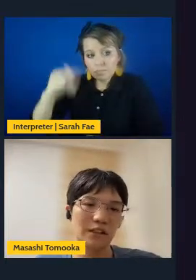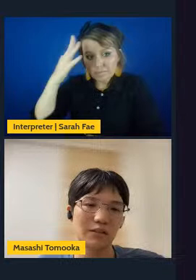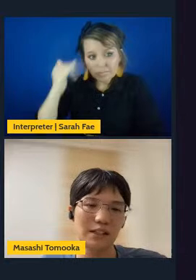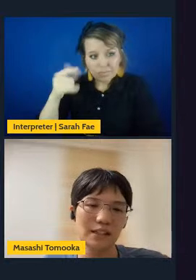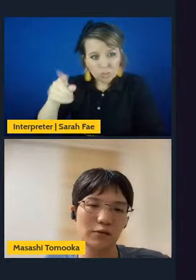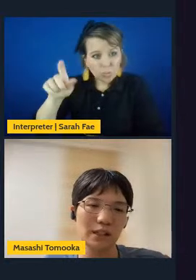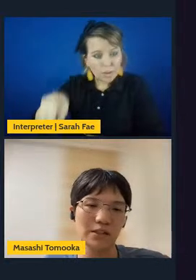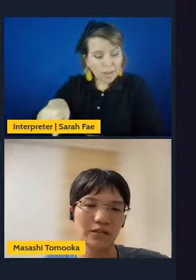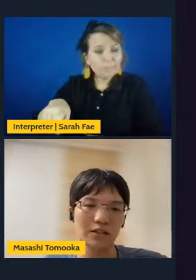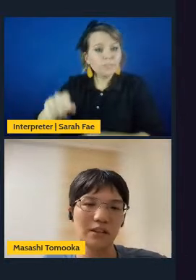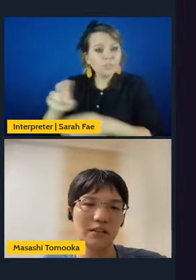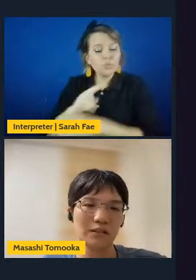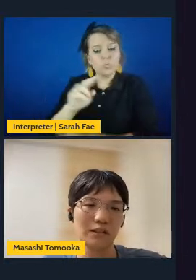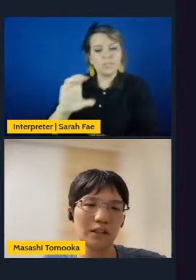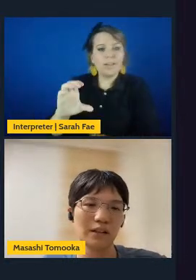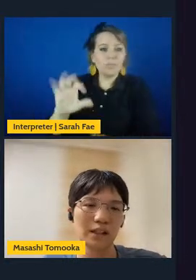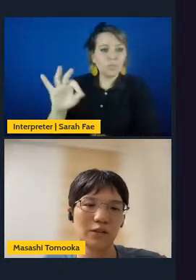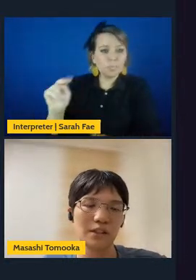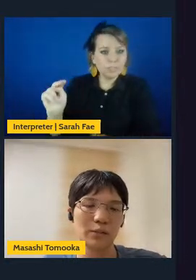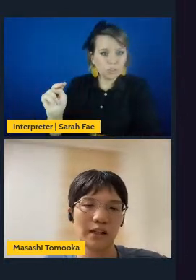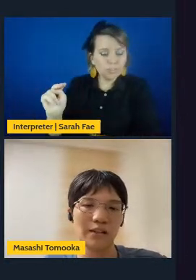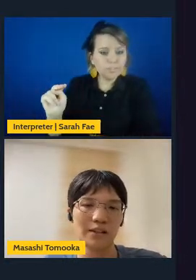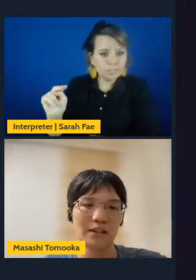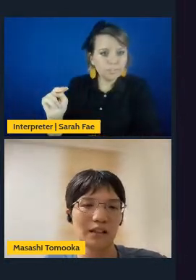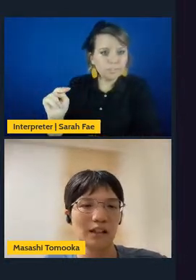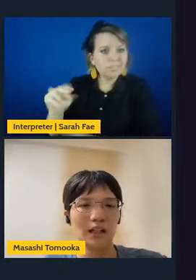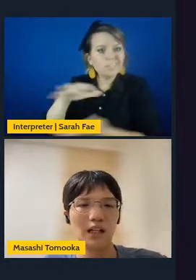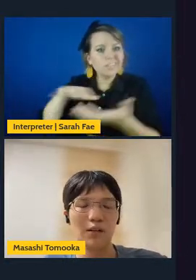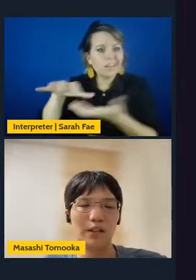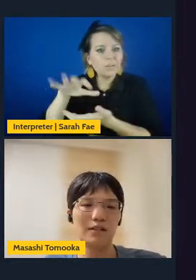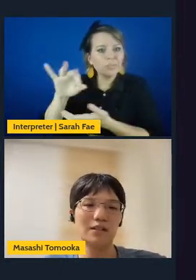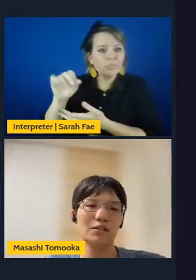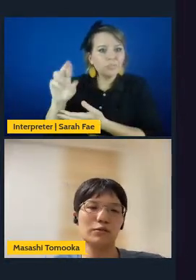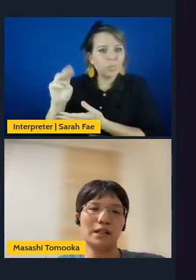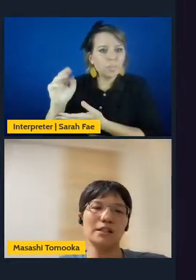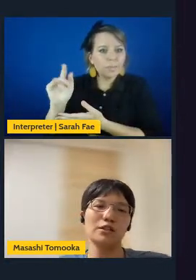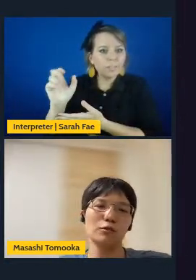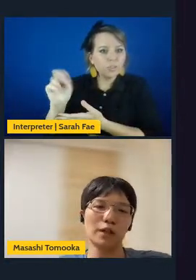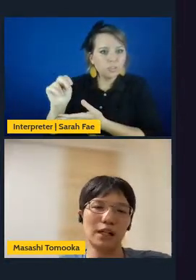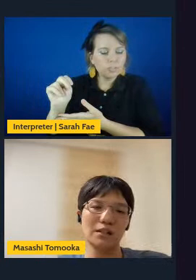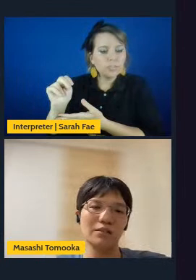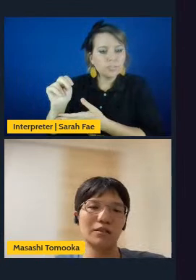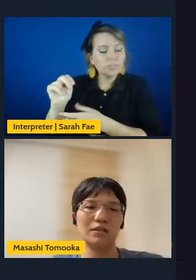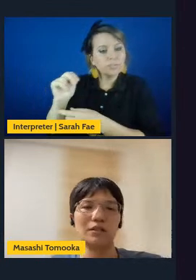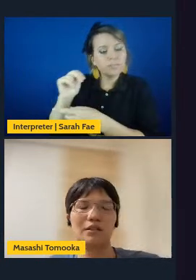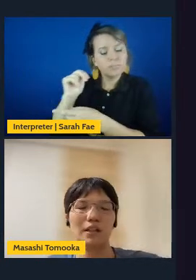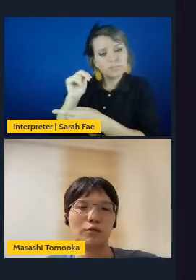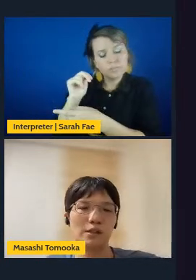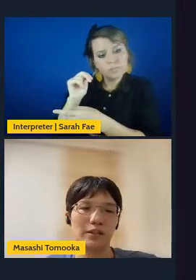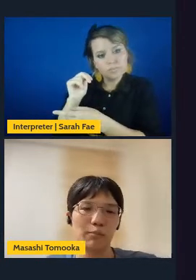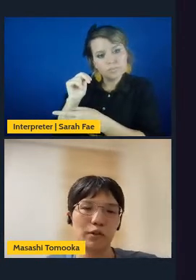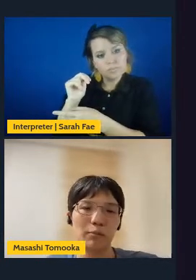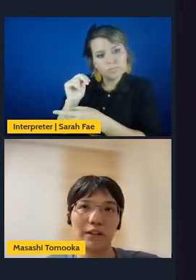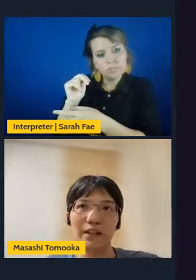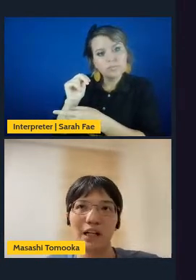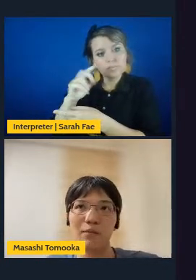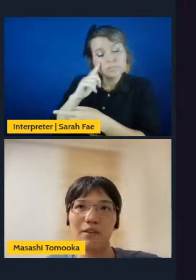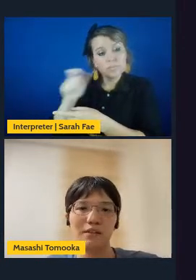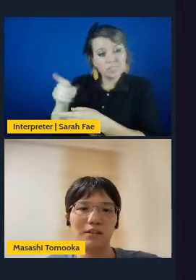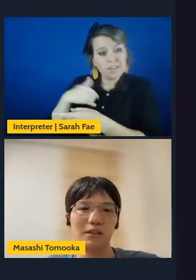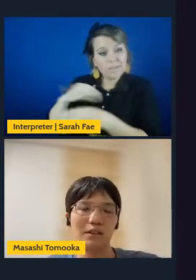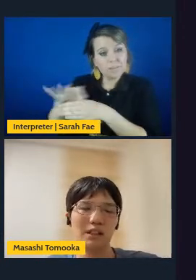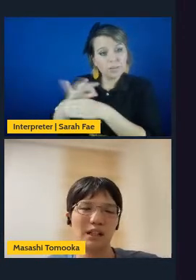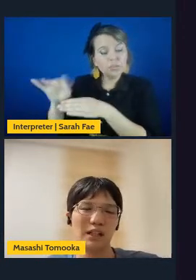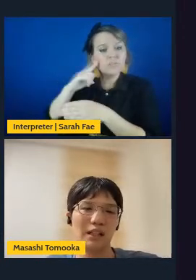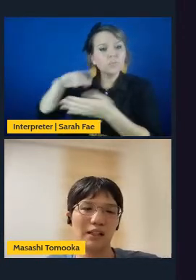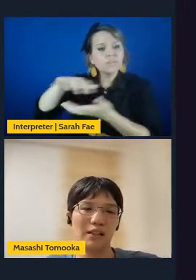CloudFormation intrinsic functions to interact with the values, because those functions work on CloudFormation deployment time.